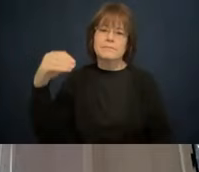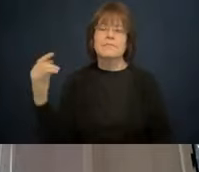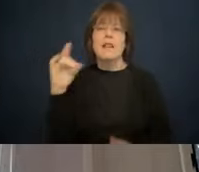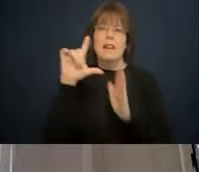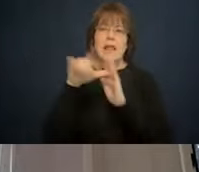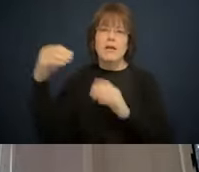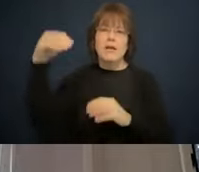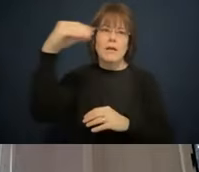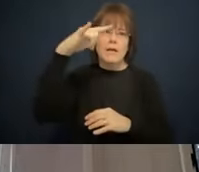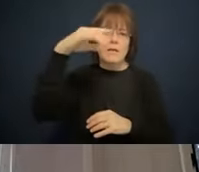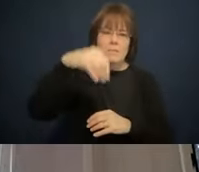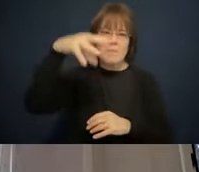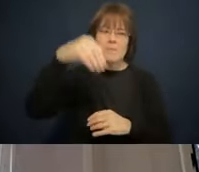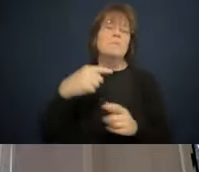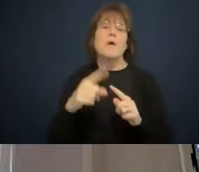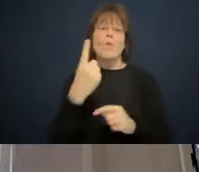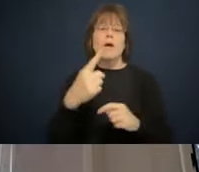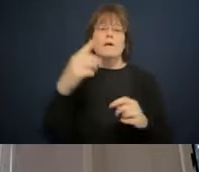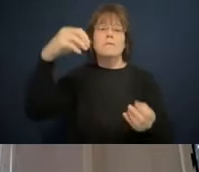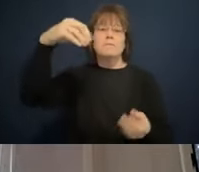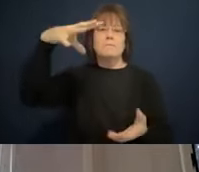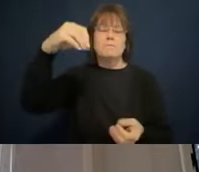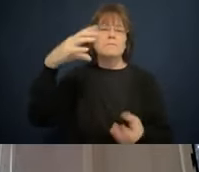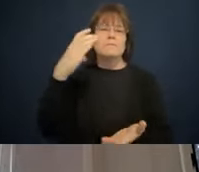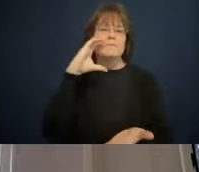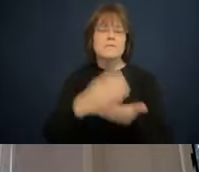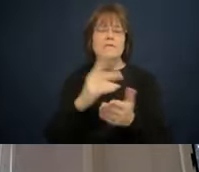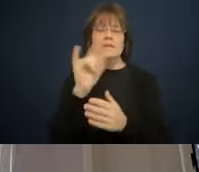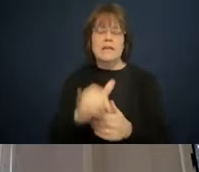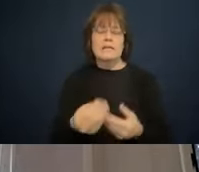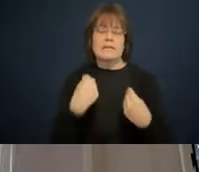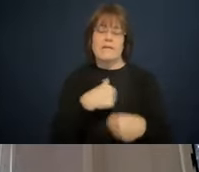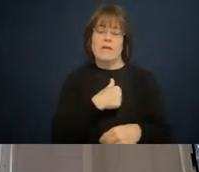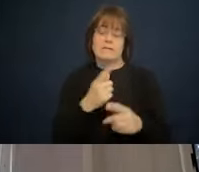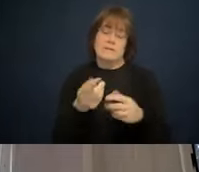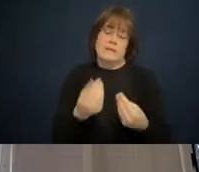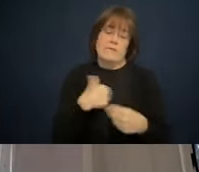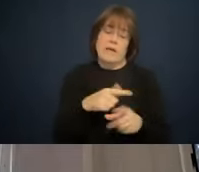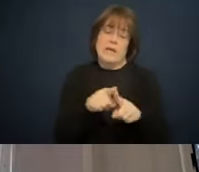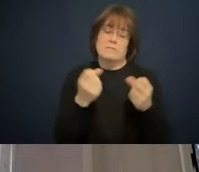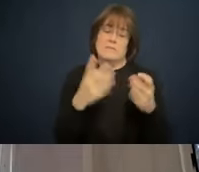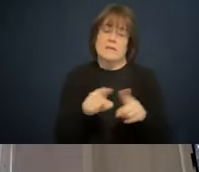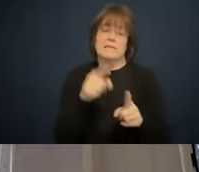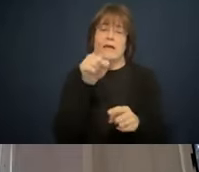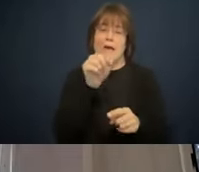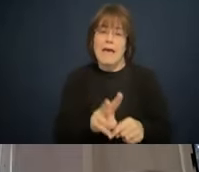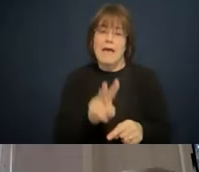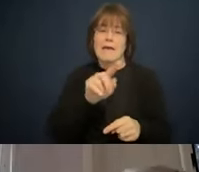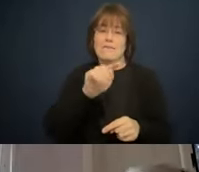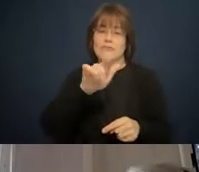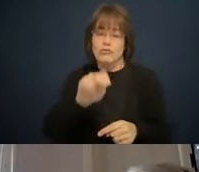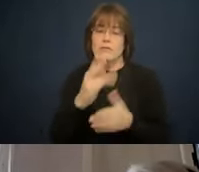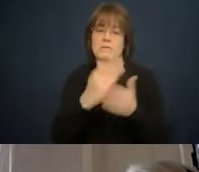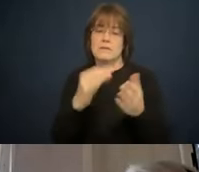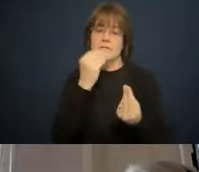But basically one snapshot of Kentucky is giving us, depending on how you look at it, as many as half a trillion pieces of information. And that's just